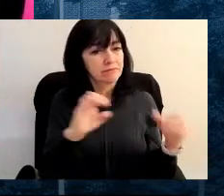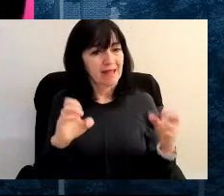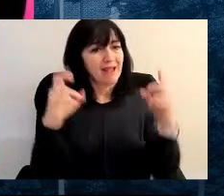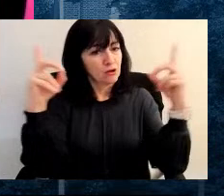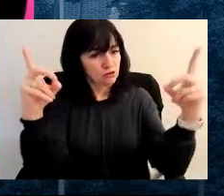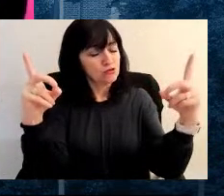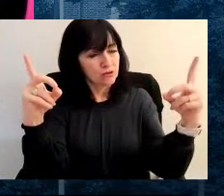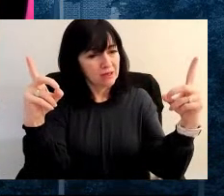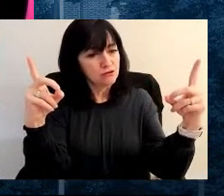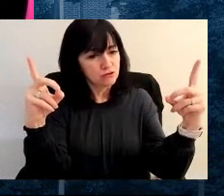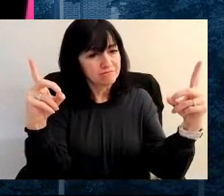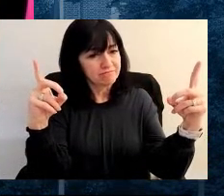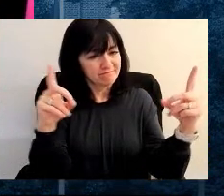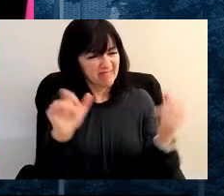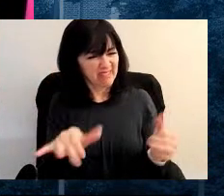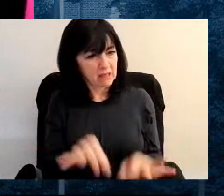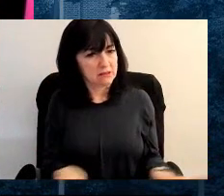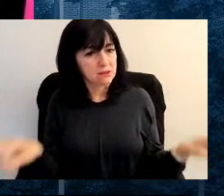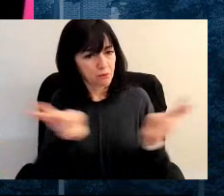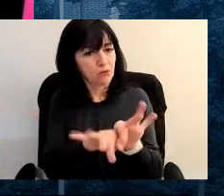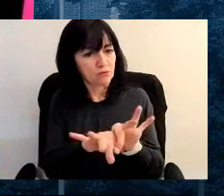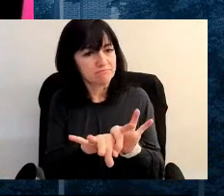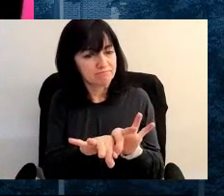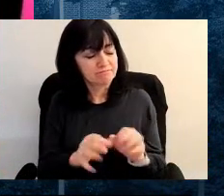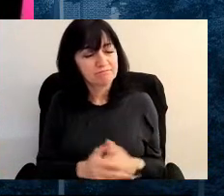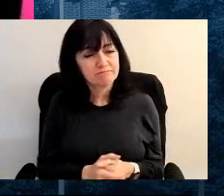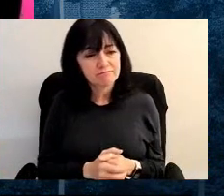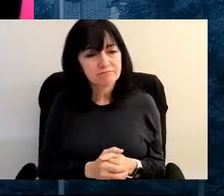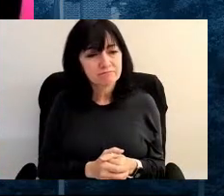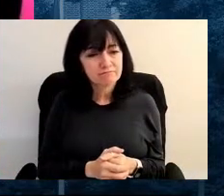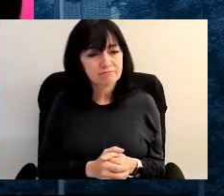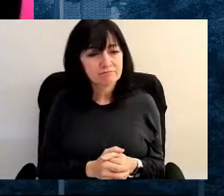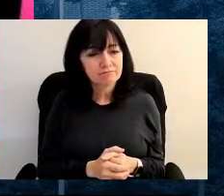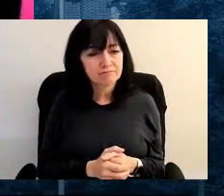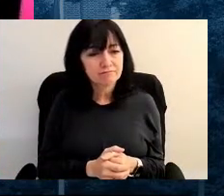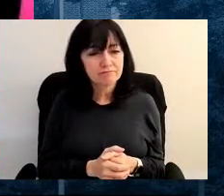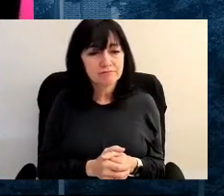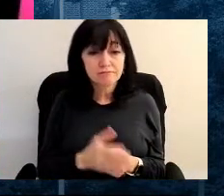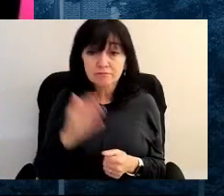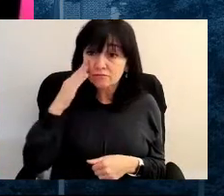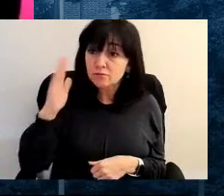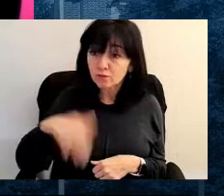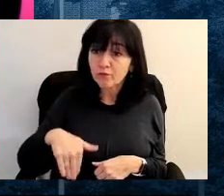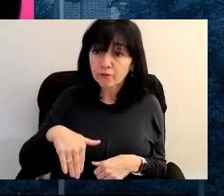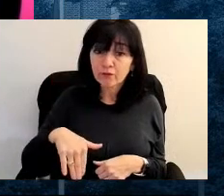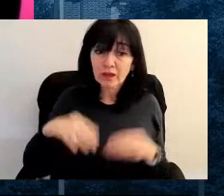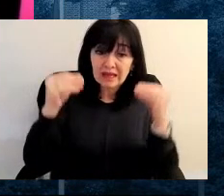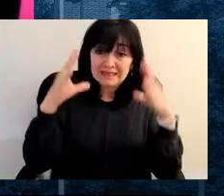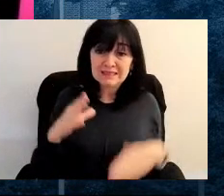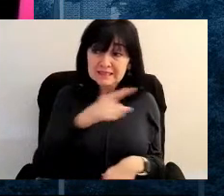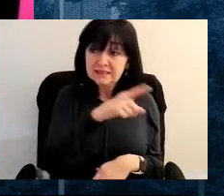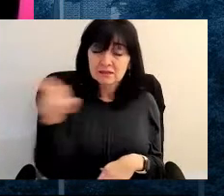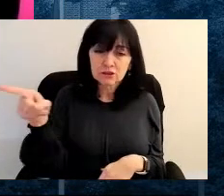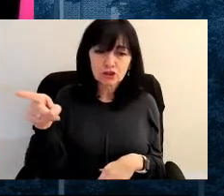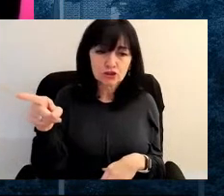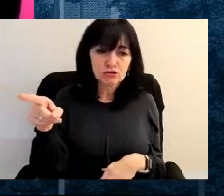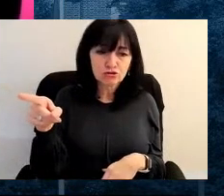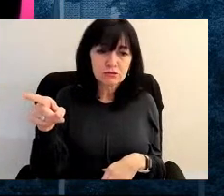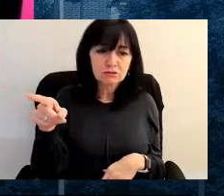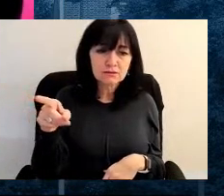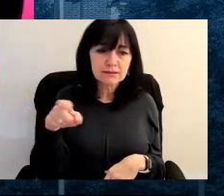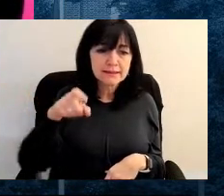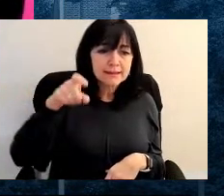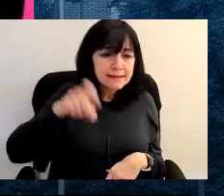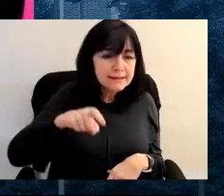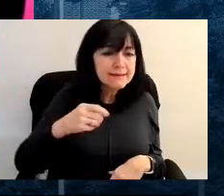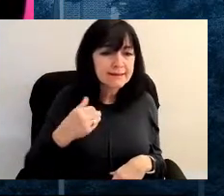what this is all about. At the same time, our teachers need the resources necessary to get their students, all